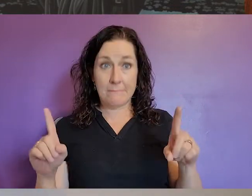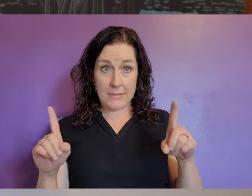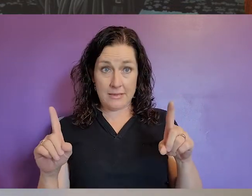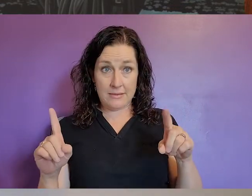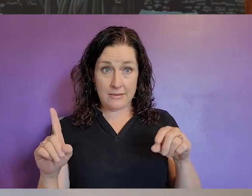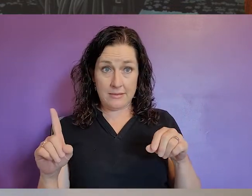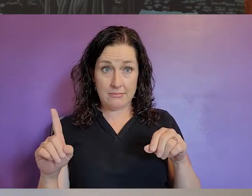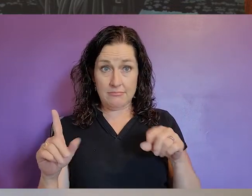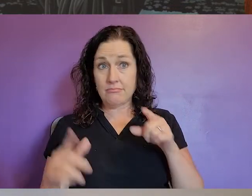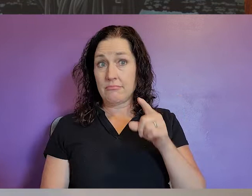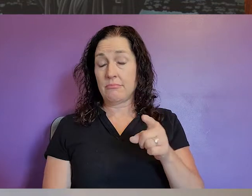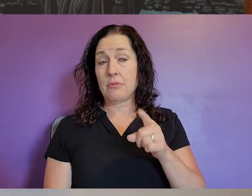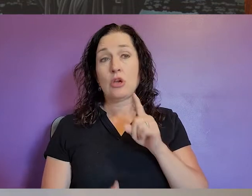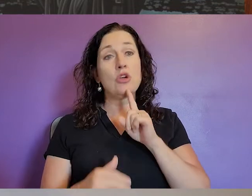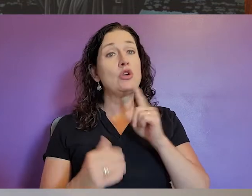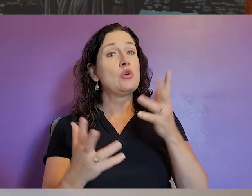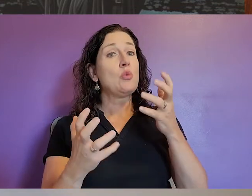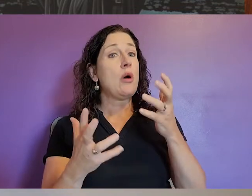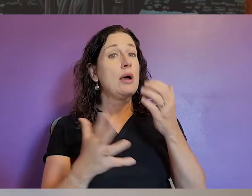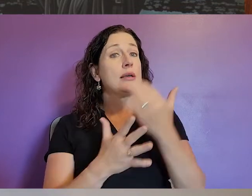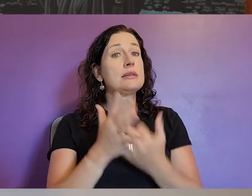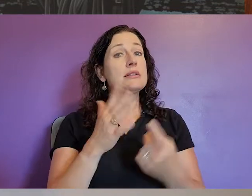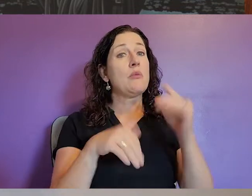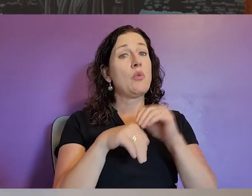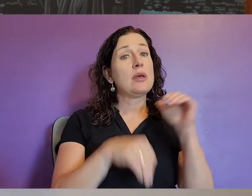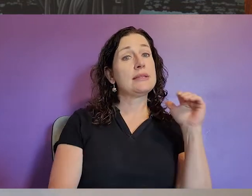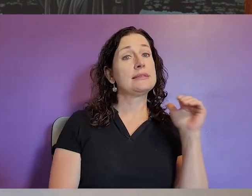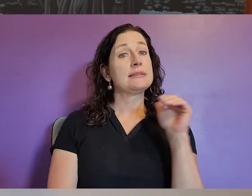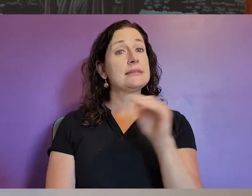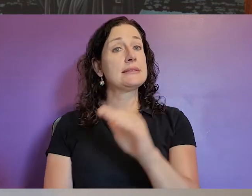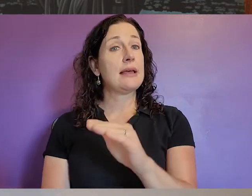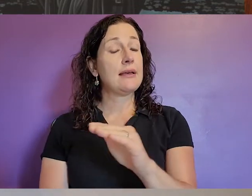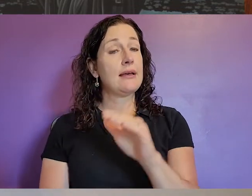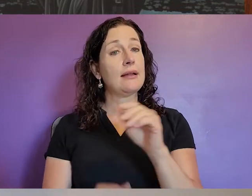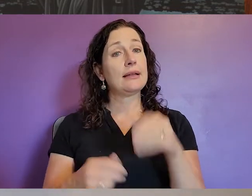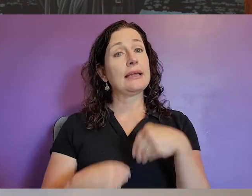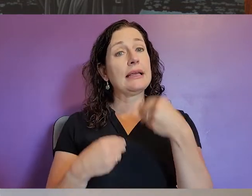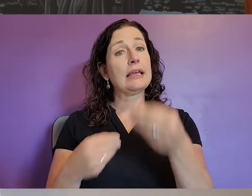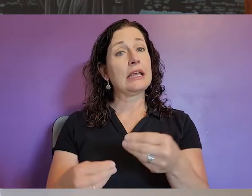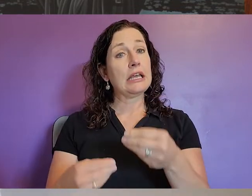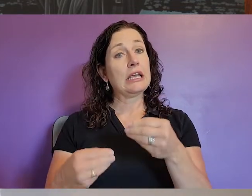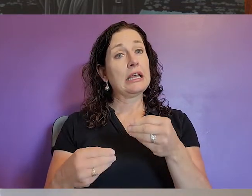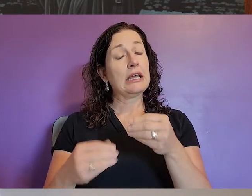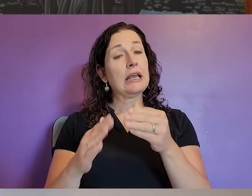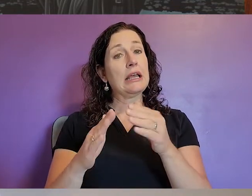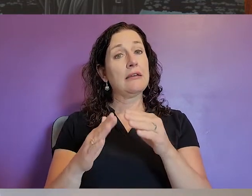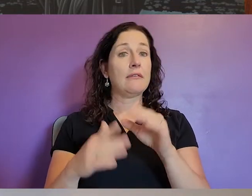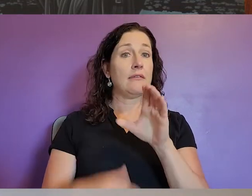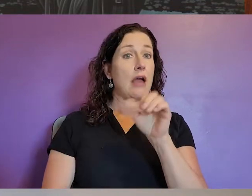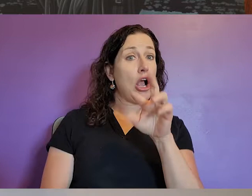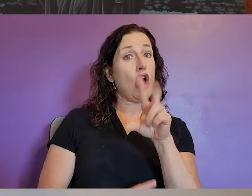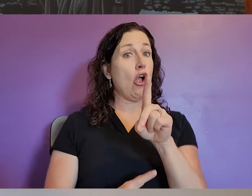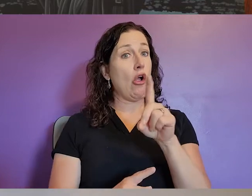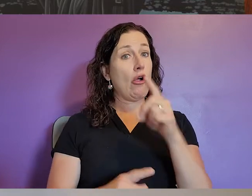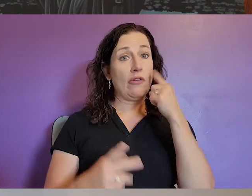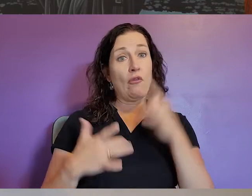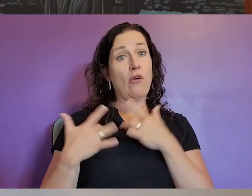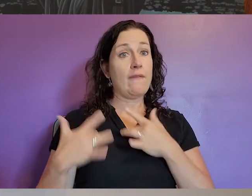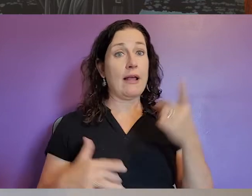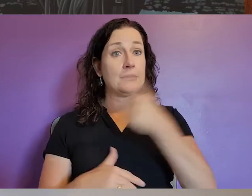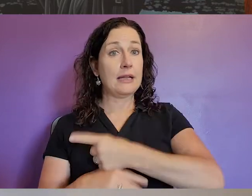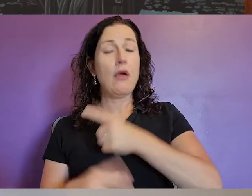would you like to have somebody send you a Valentine? Or actually be